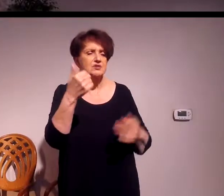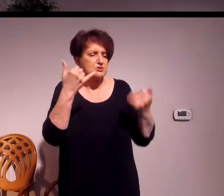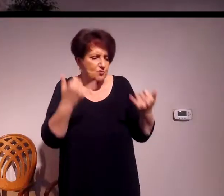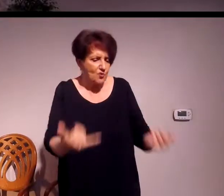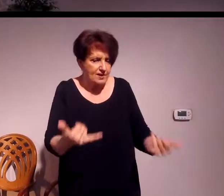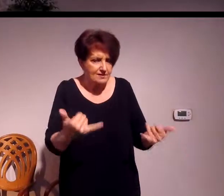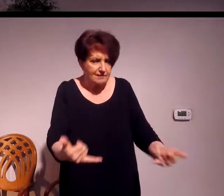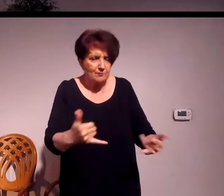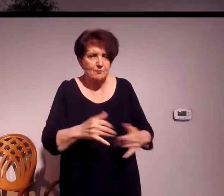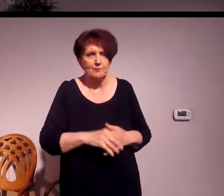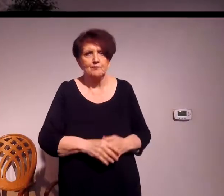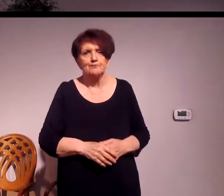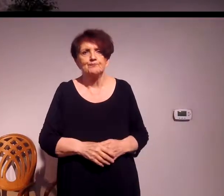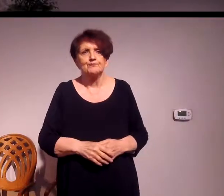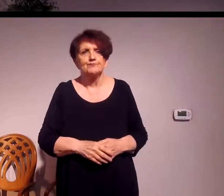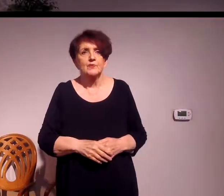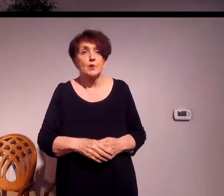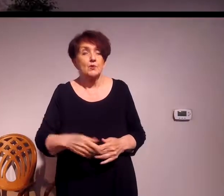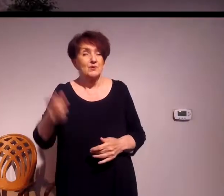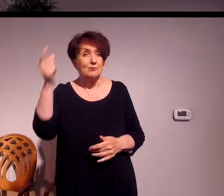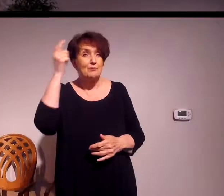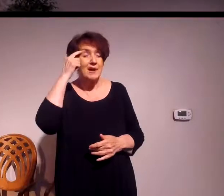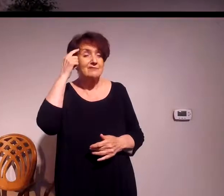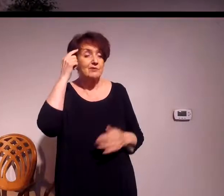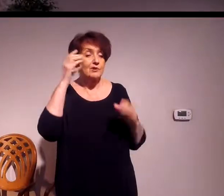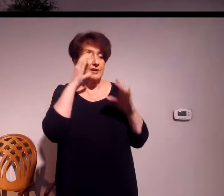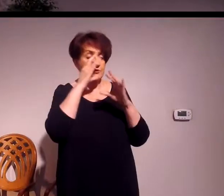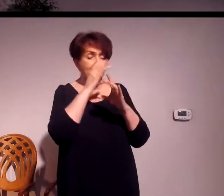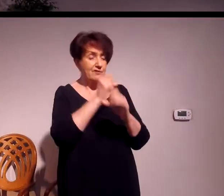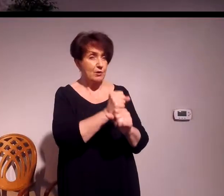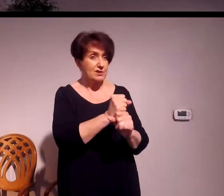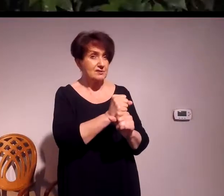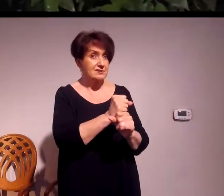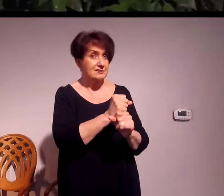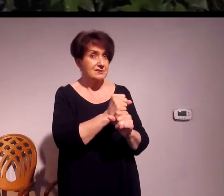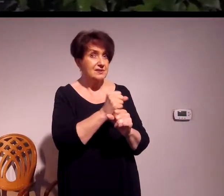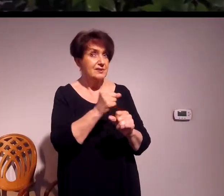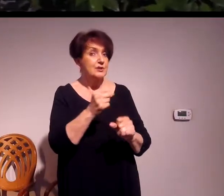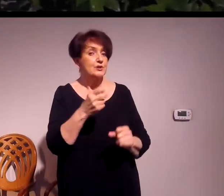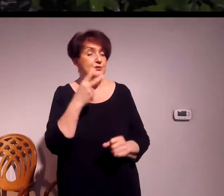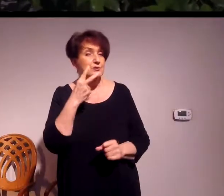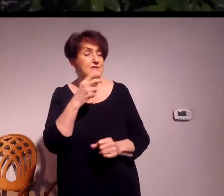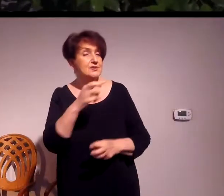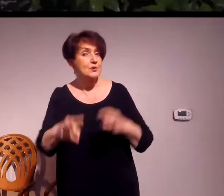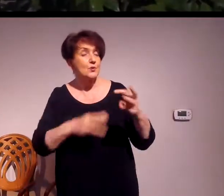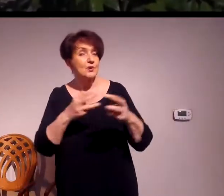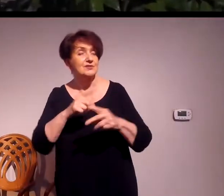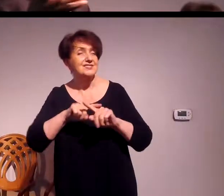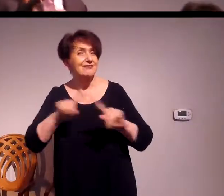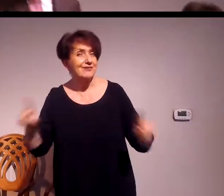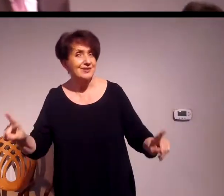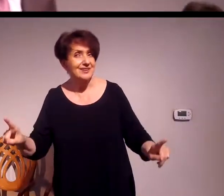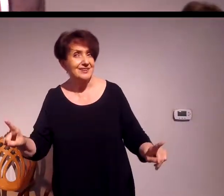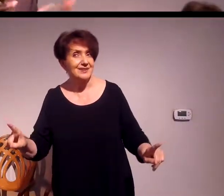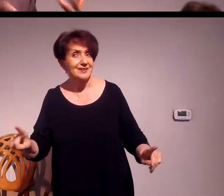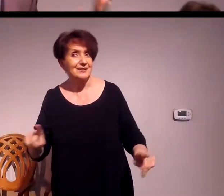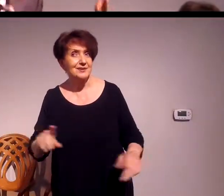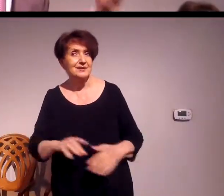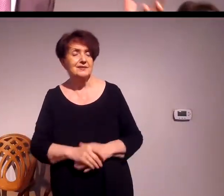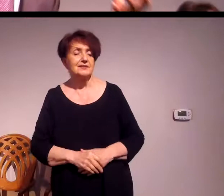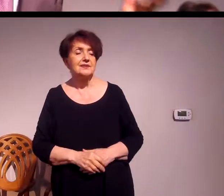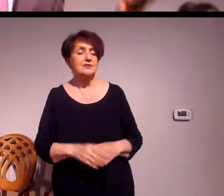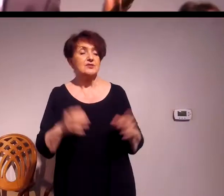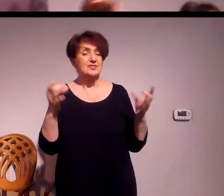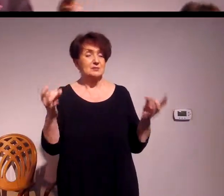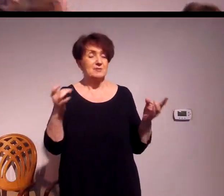now. See, when we're mindful, when we focus, we get a chance to see the world a lot differently. There's a form of